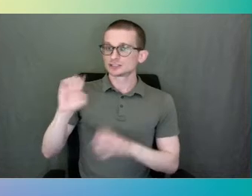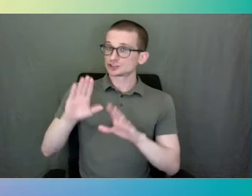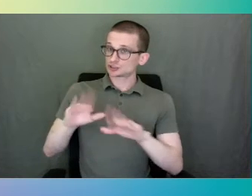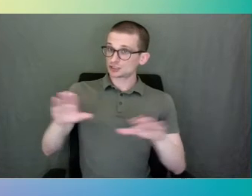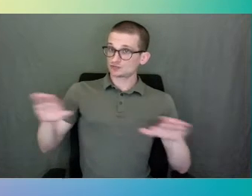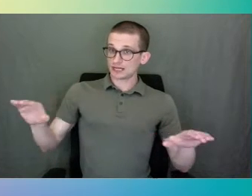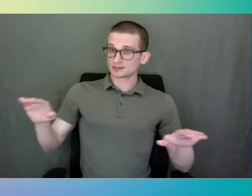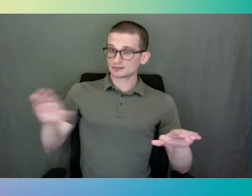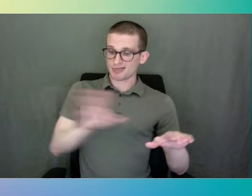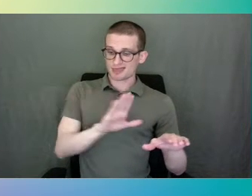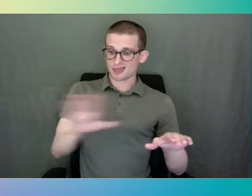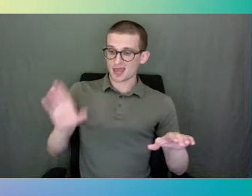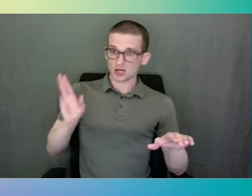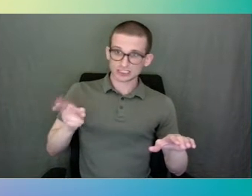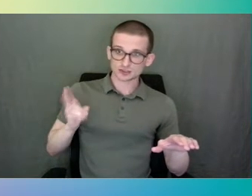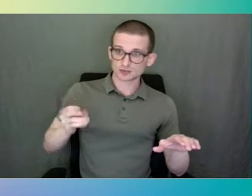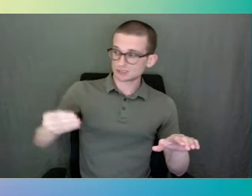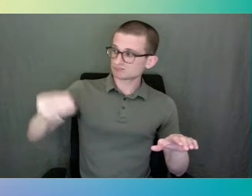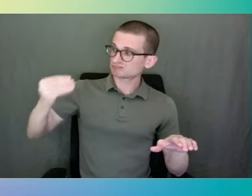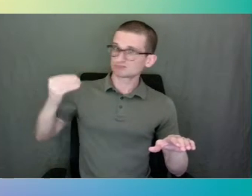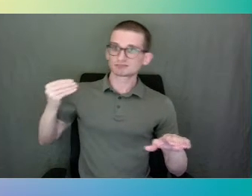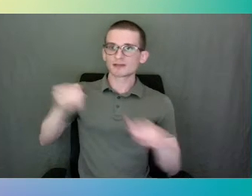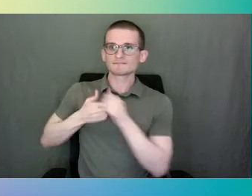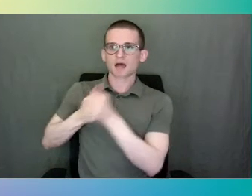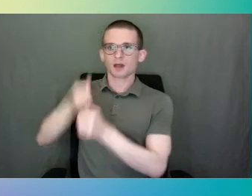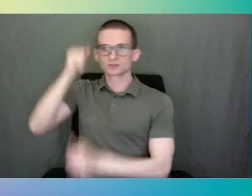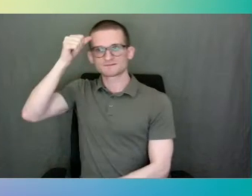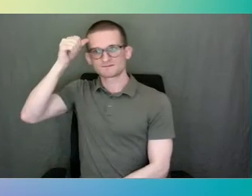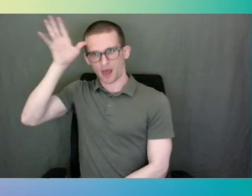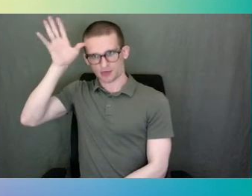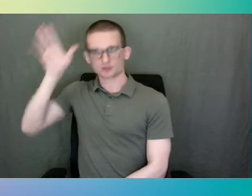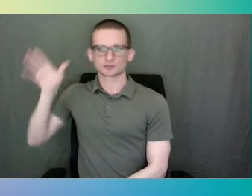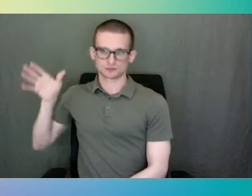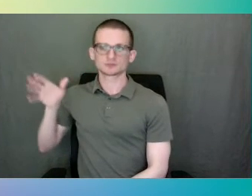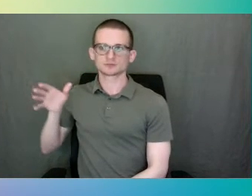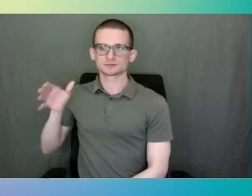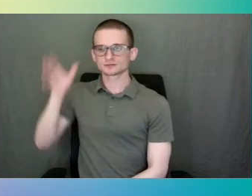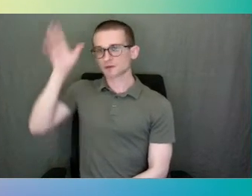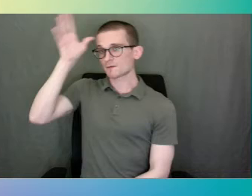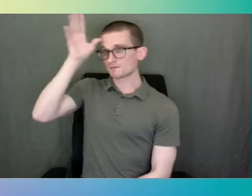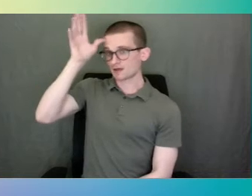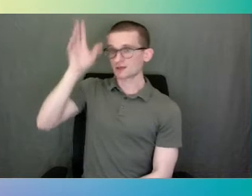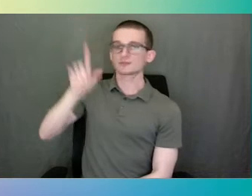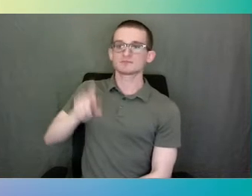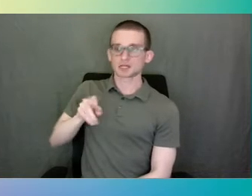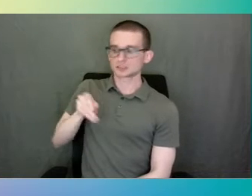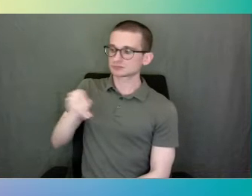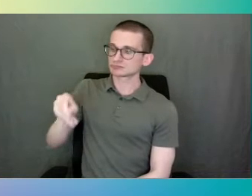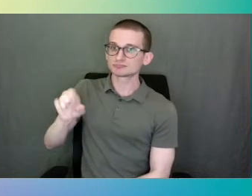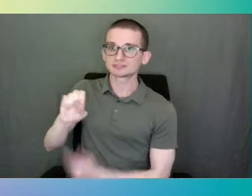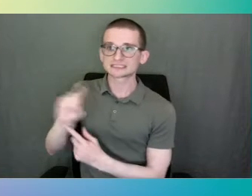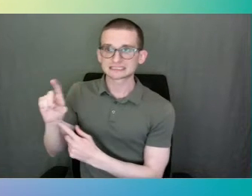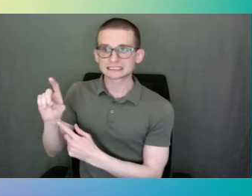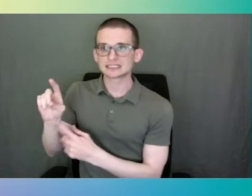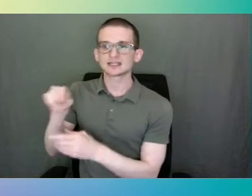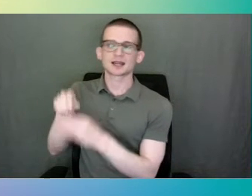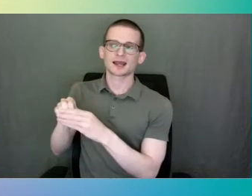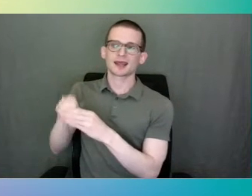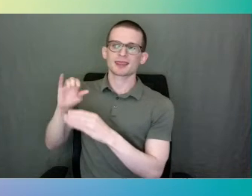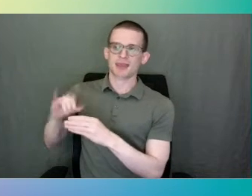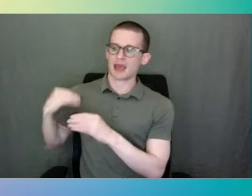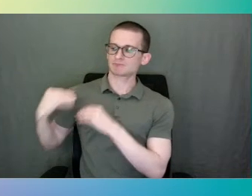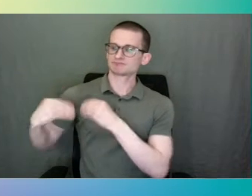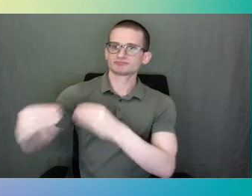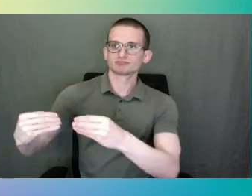father's line. So a man must place his seed in a line where his property and his inheritance